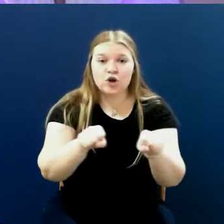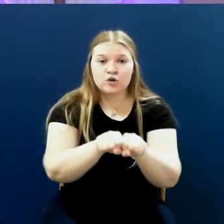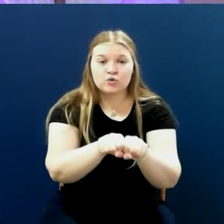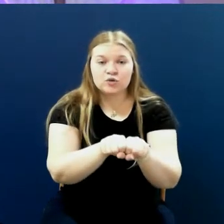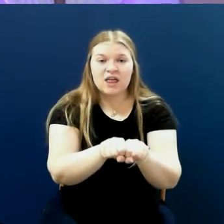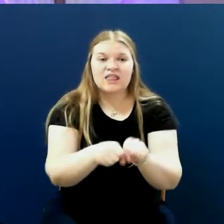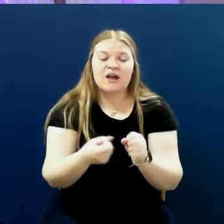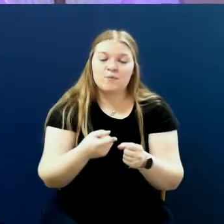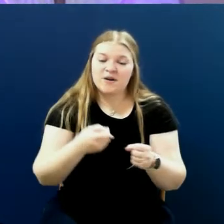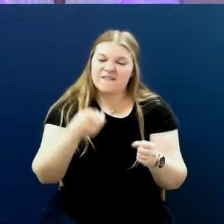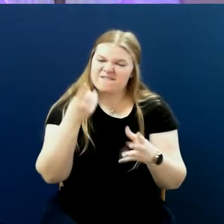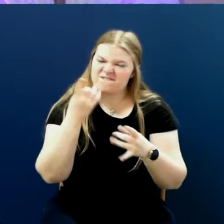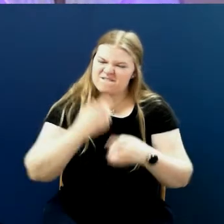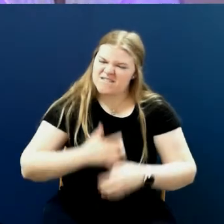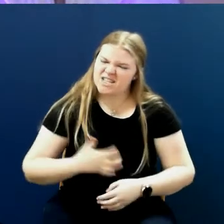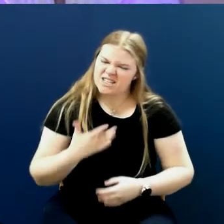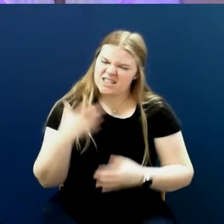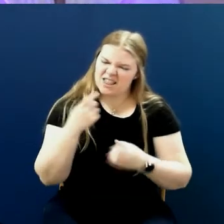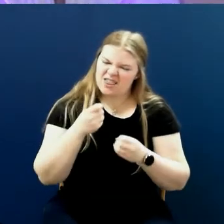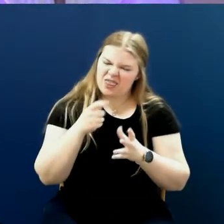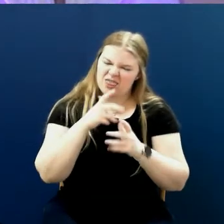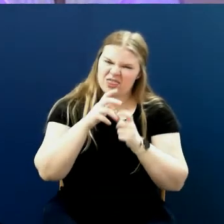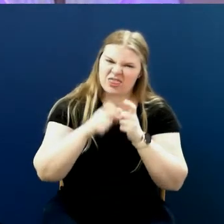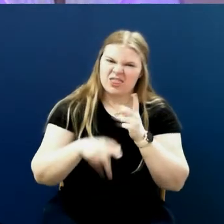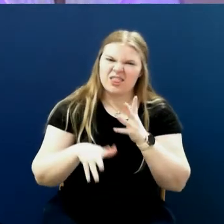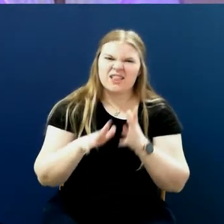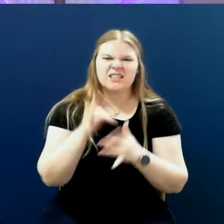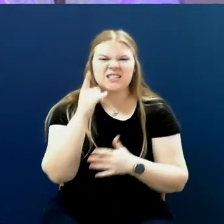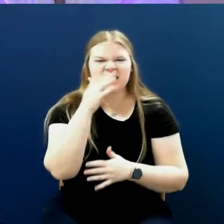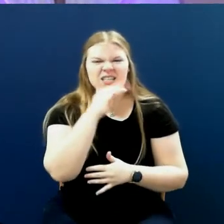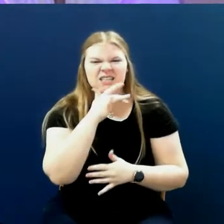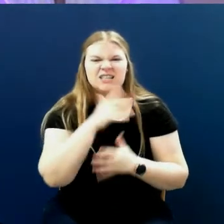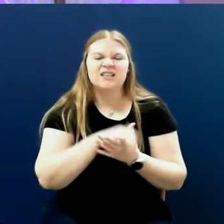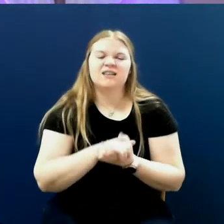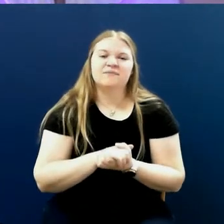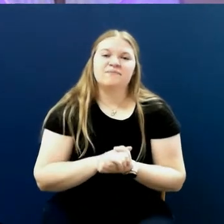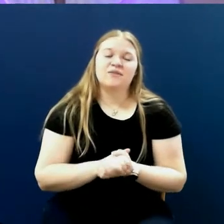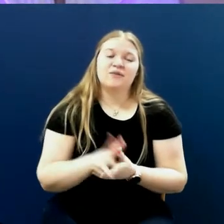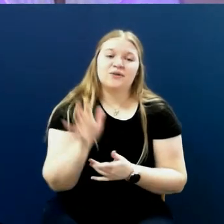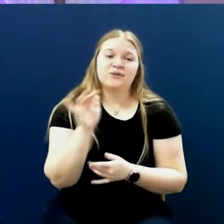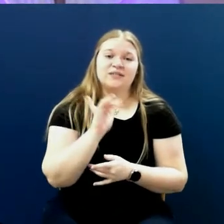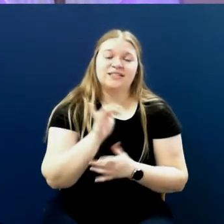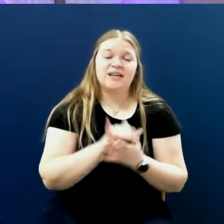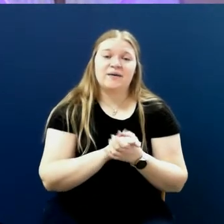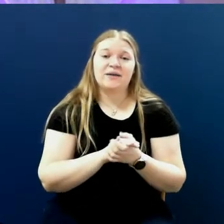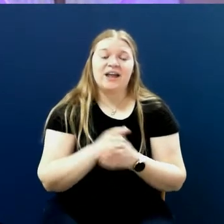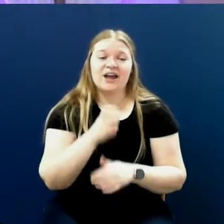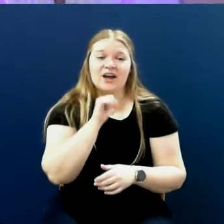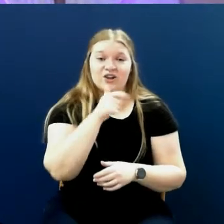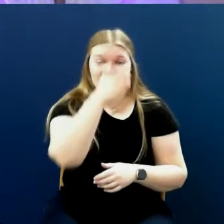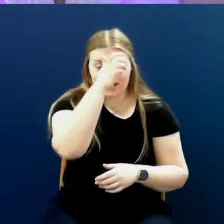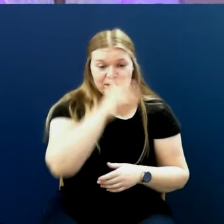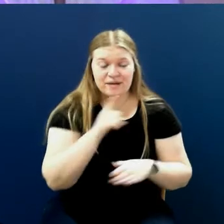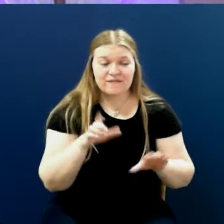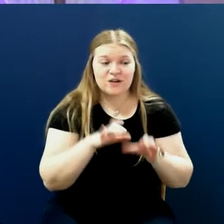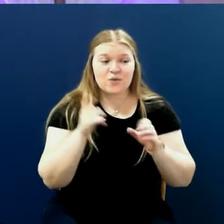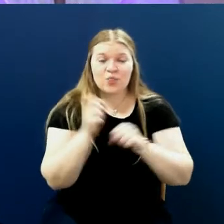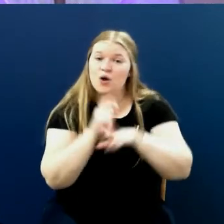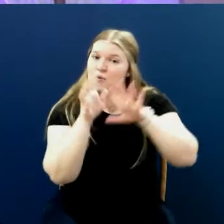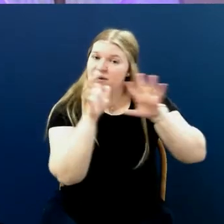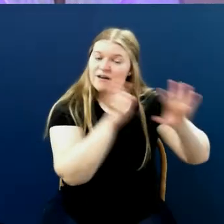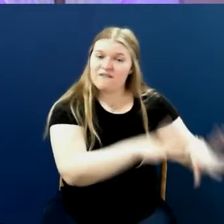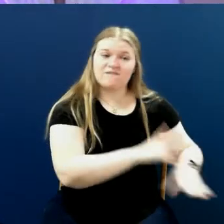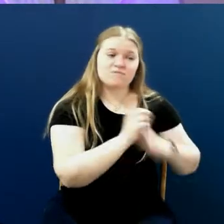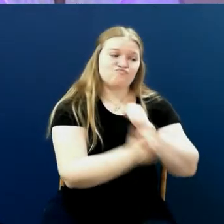were filthy and stinky. May you do the same thing in the ungodly behavior. Throw it off, put it